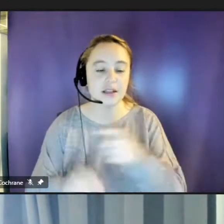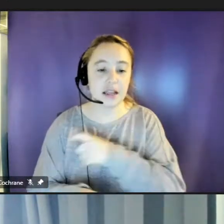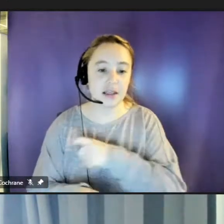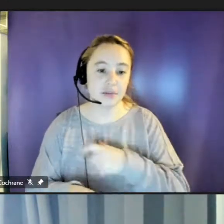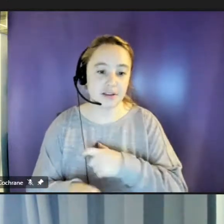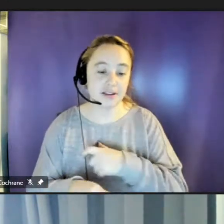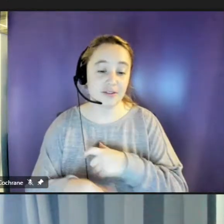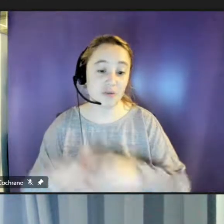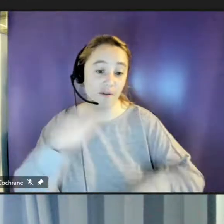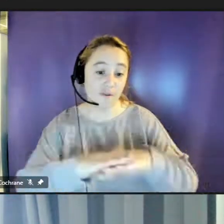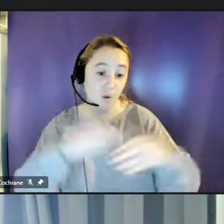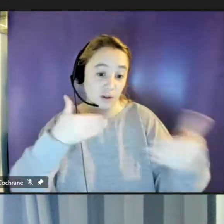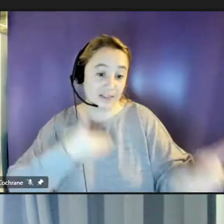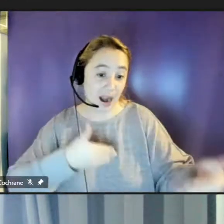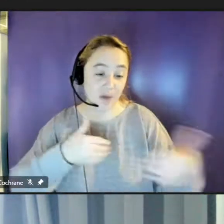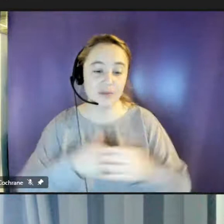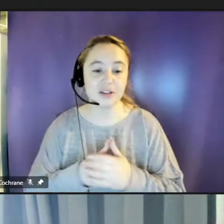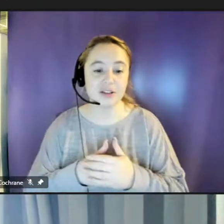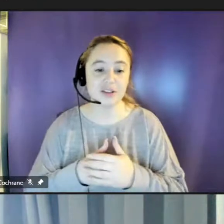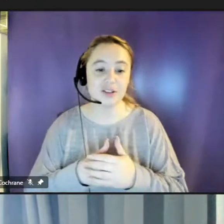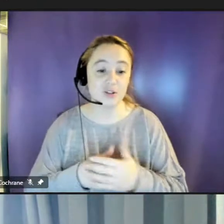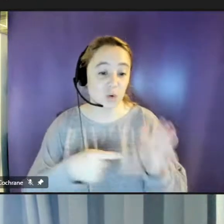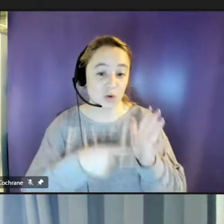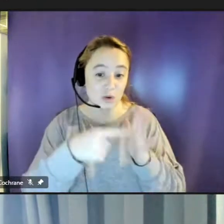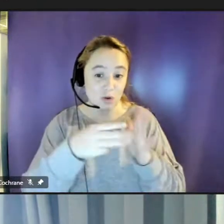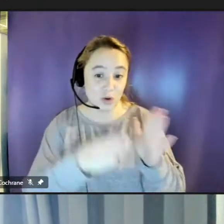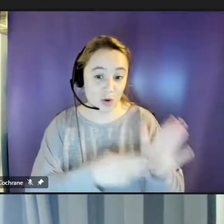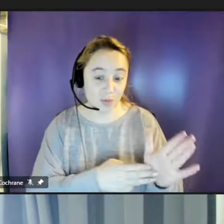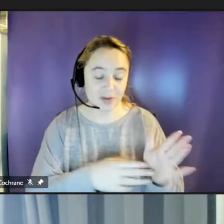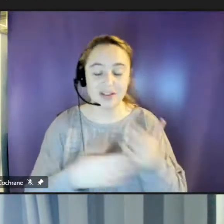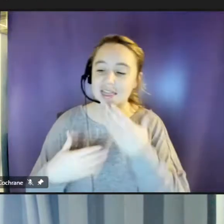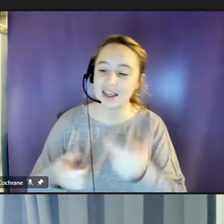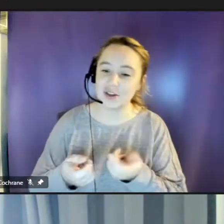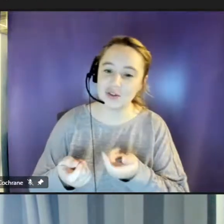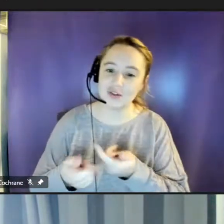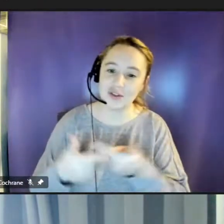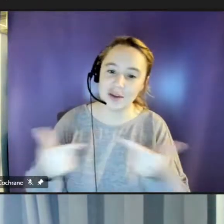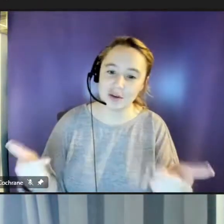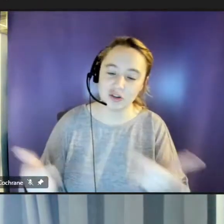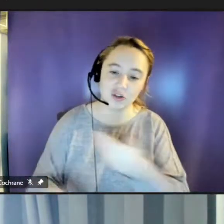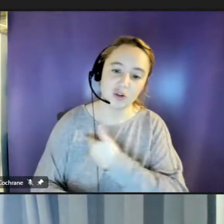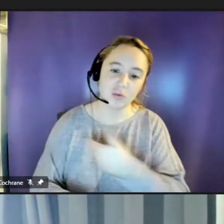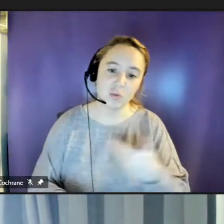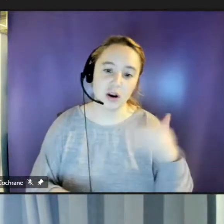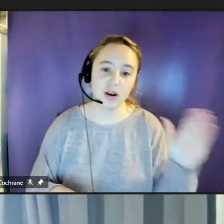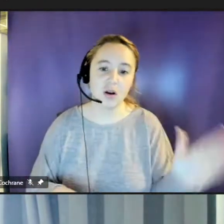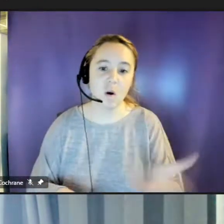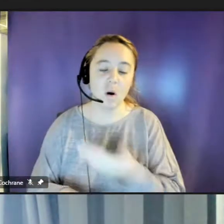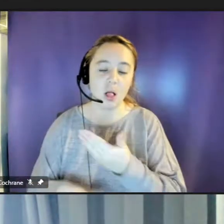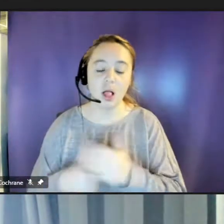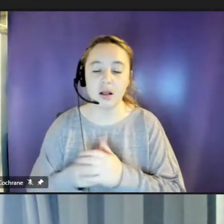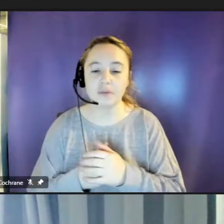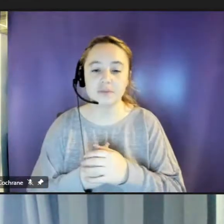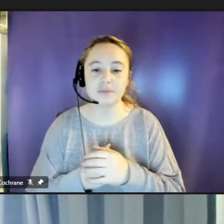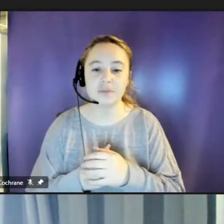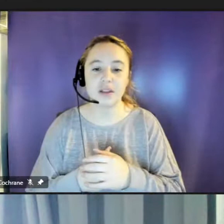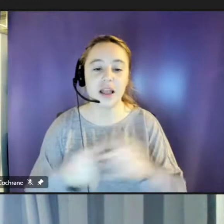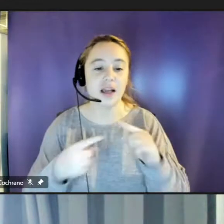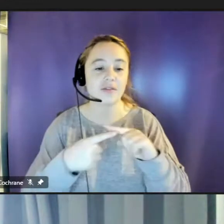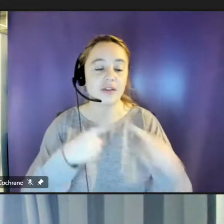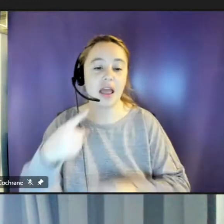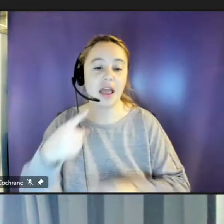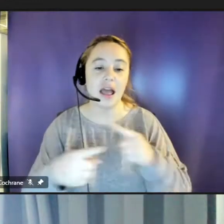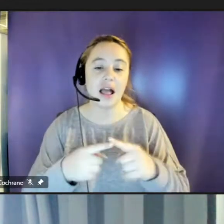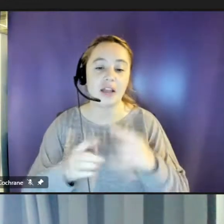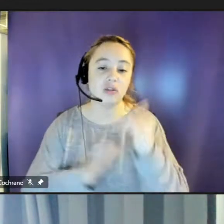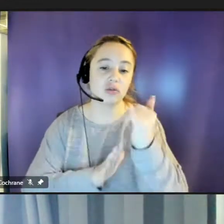the Council. So Tom, over to you. Duly honoured, Chair. Thank you very much, and good morning, everyone. Yeah, this is the annual report that we